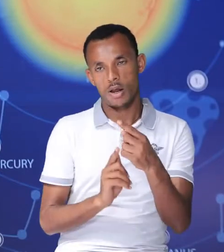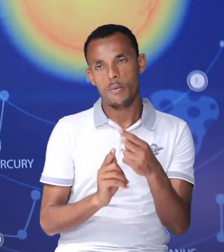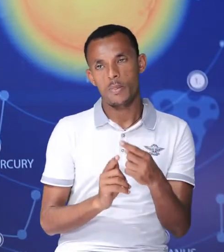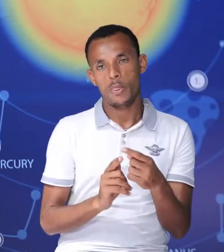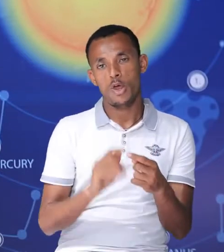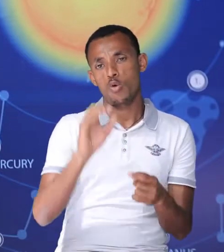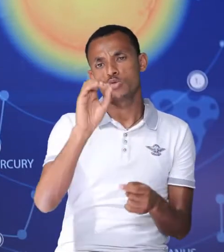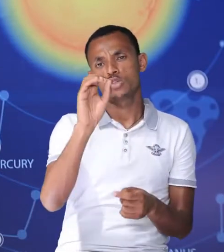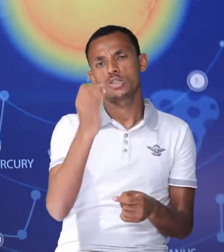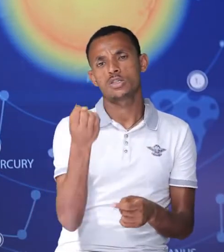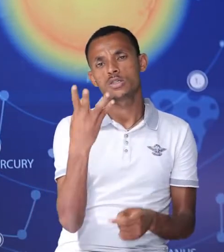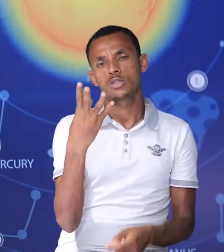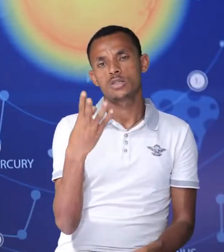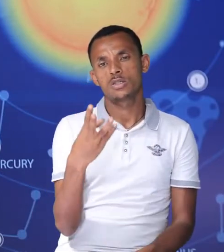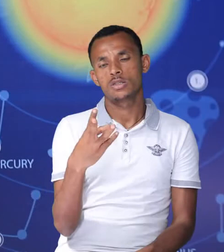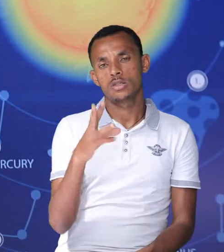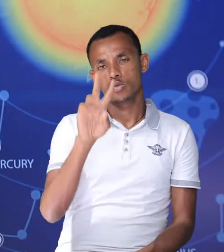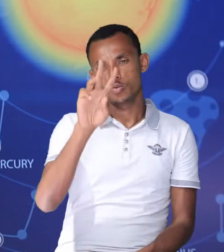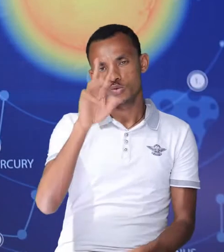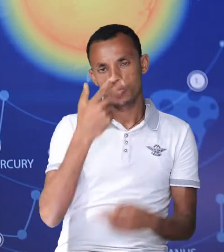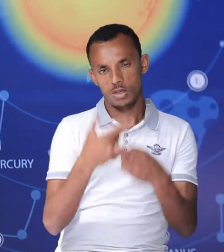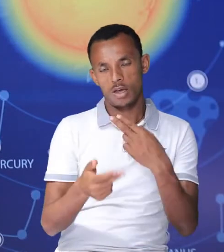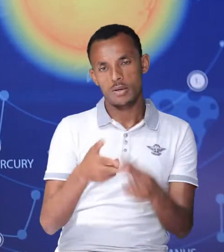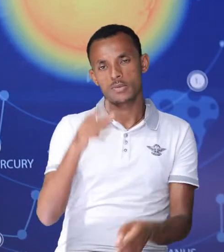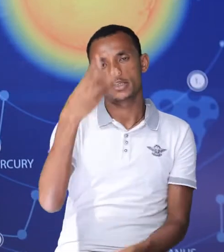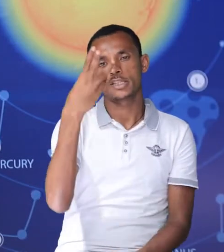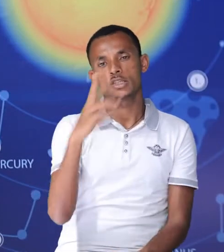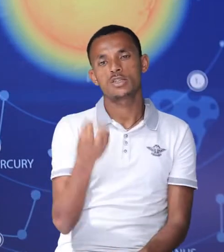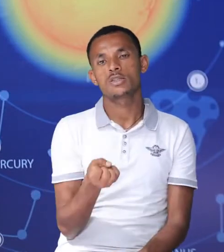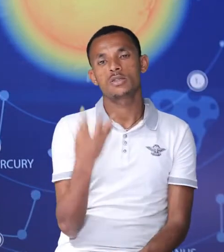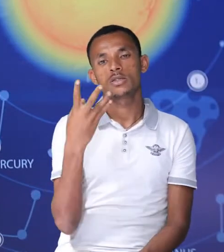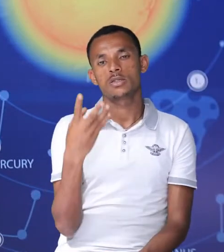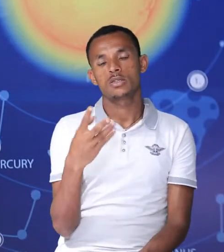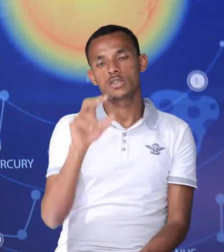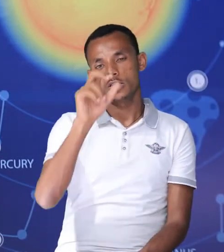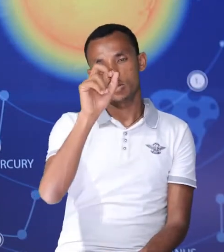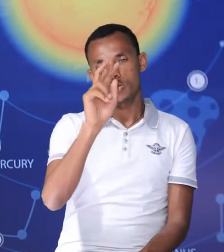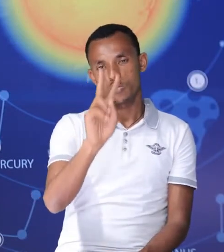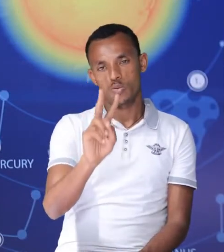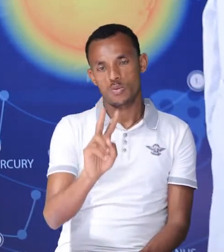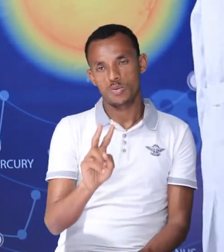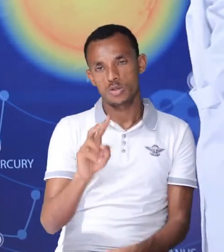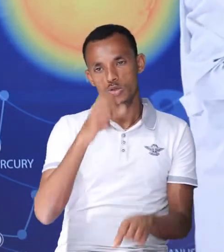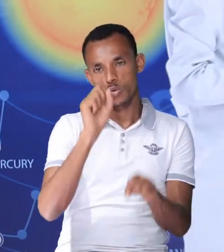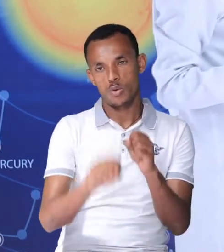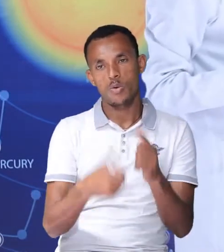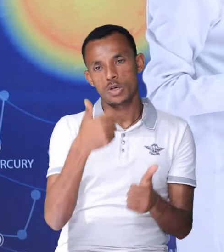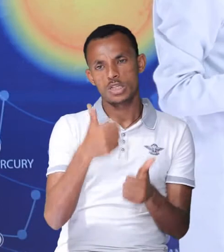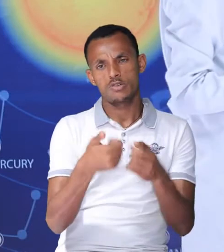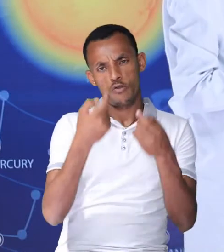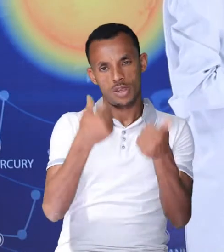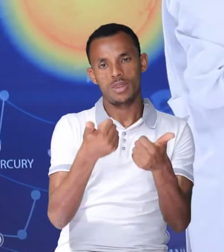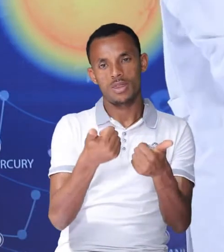but oxygen 2 times 16 is 32. So which diffuses